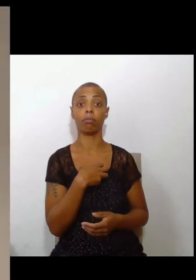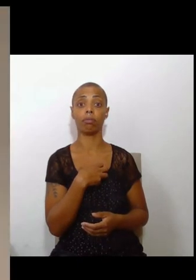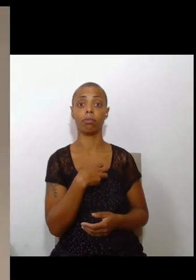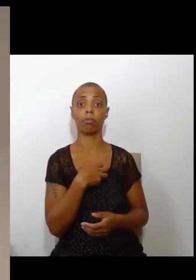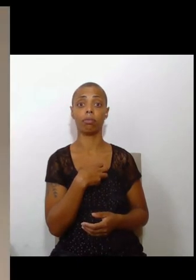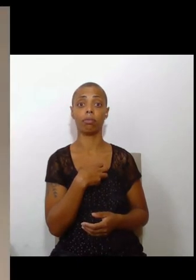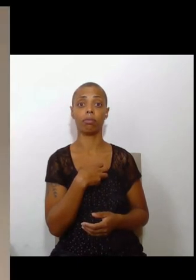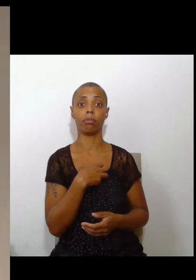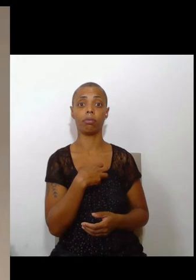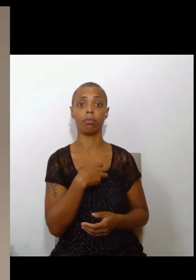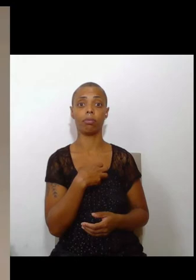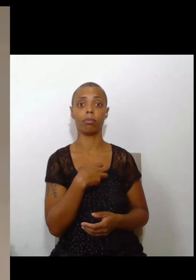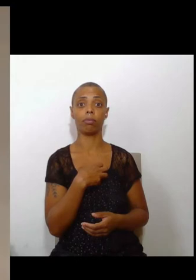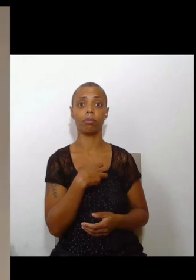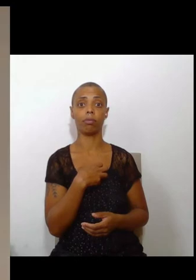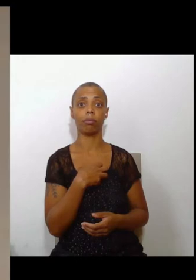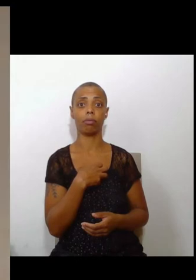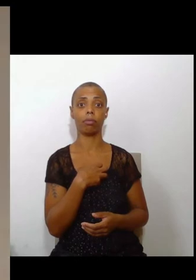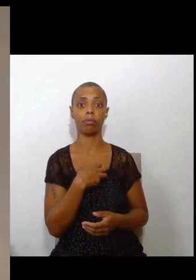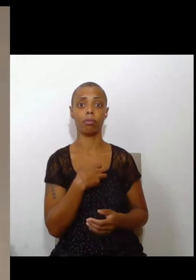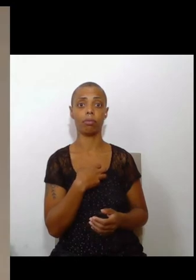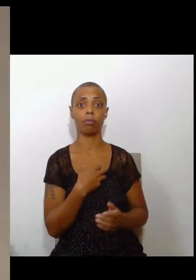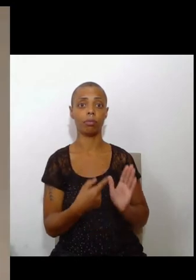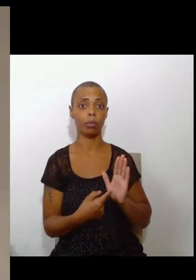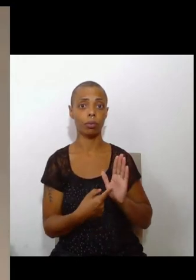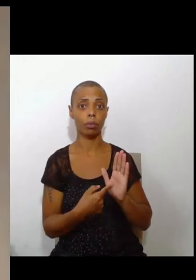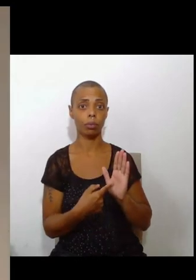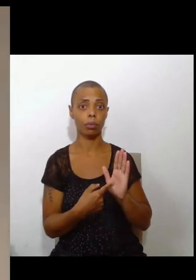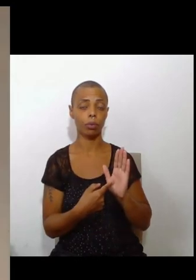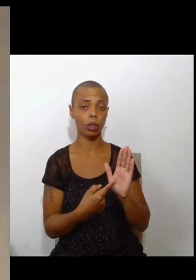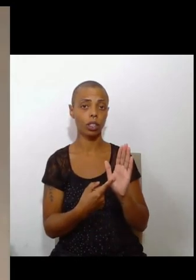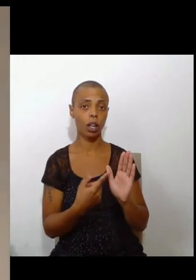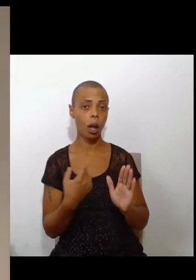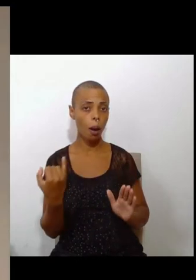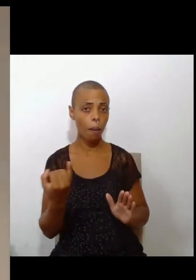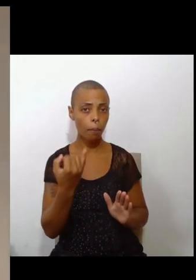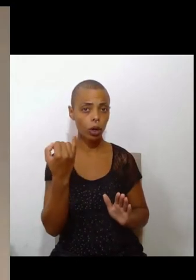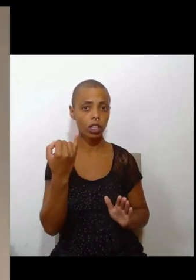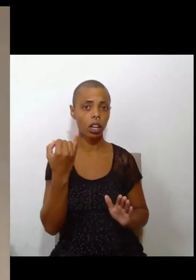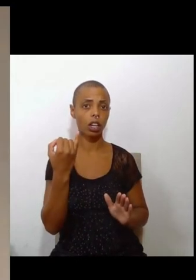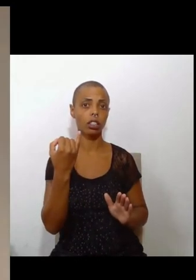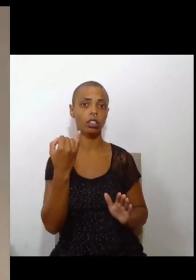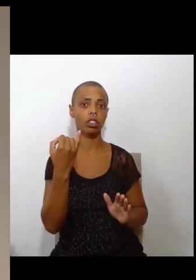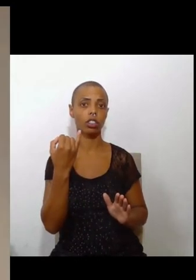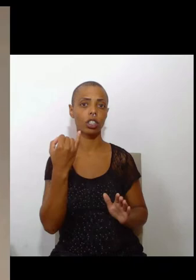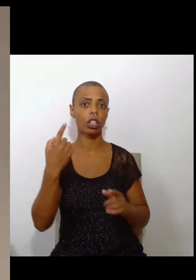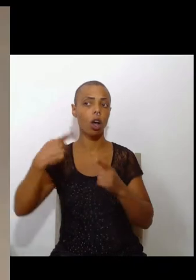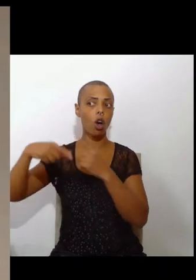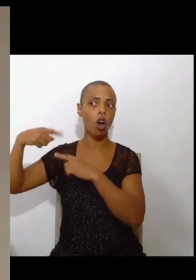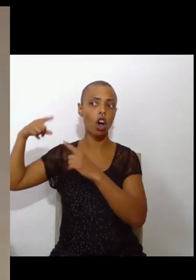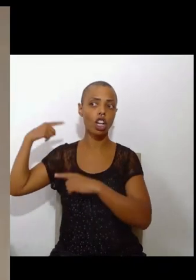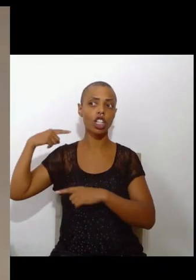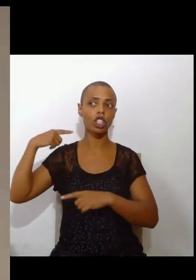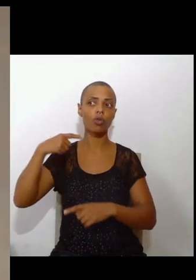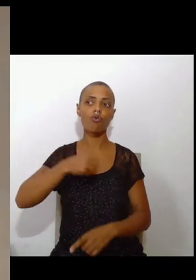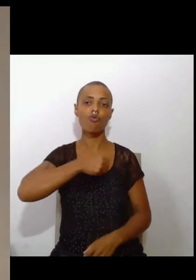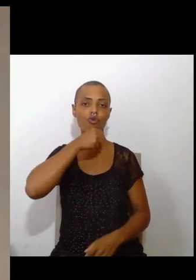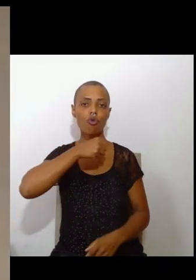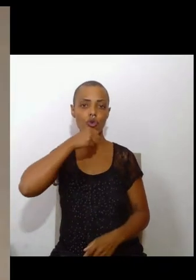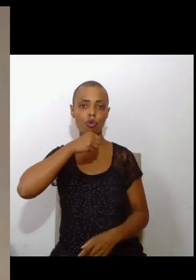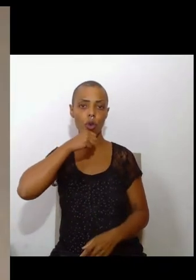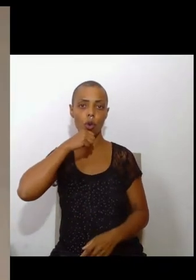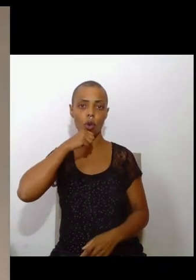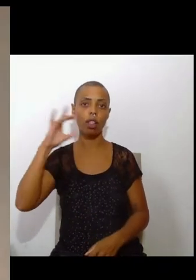is a way of expressing the importance of the origins of my